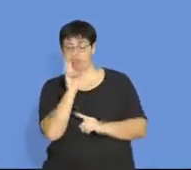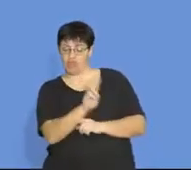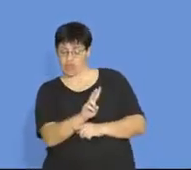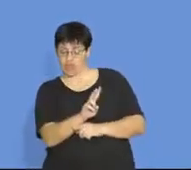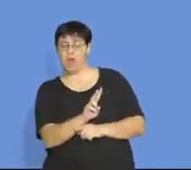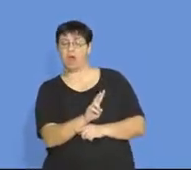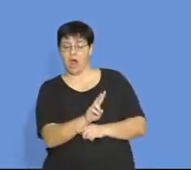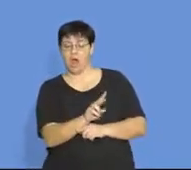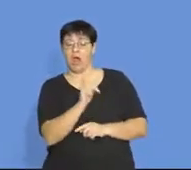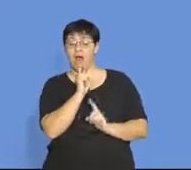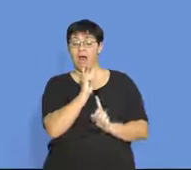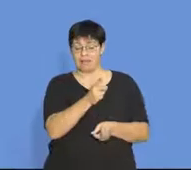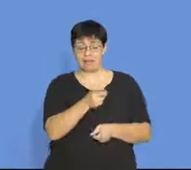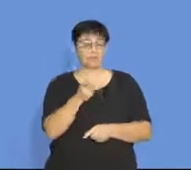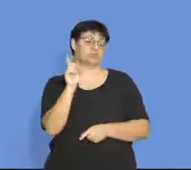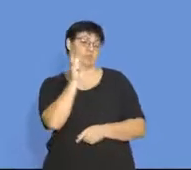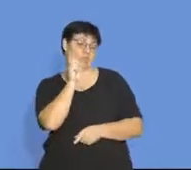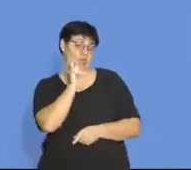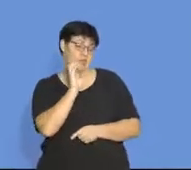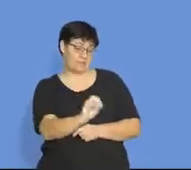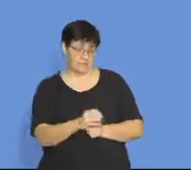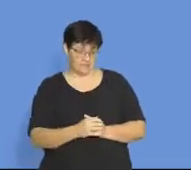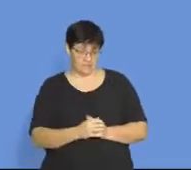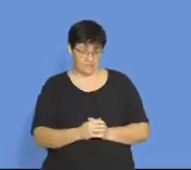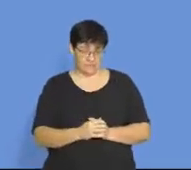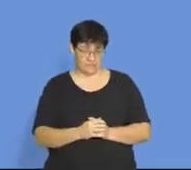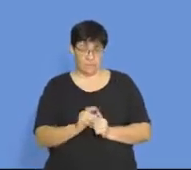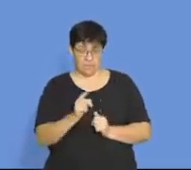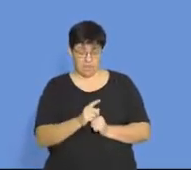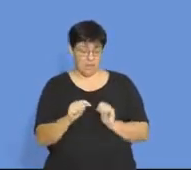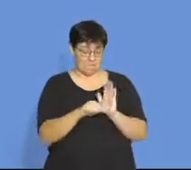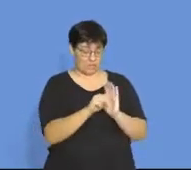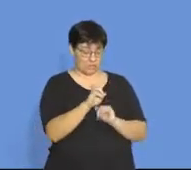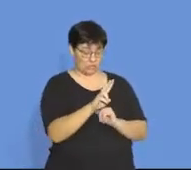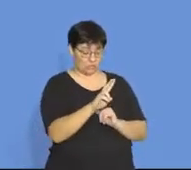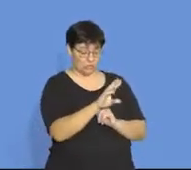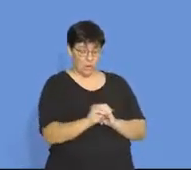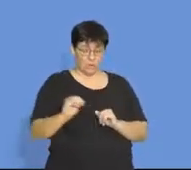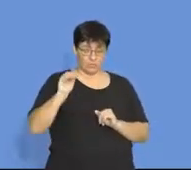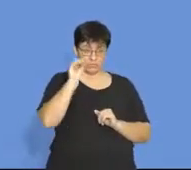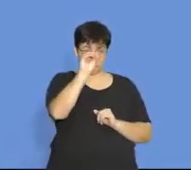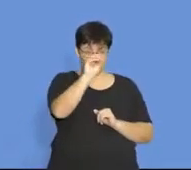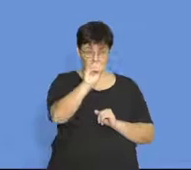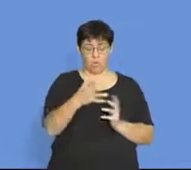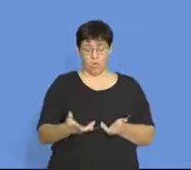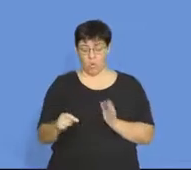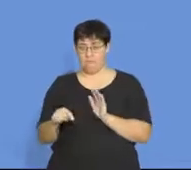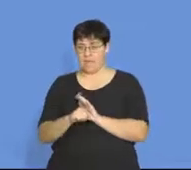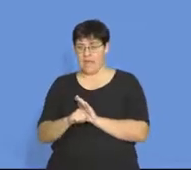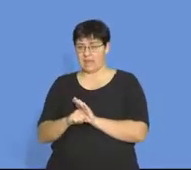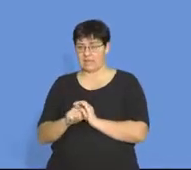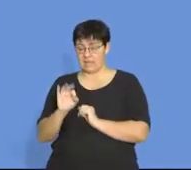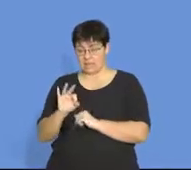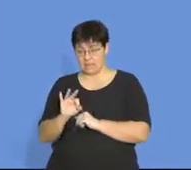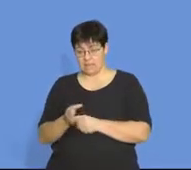your solutions. What I mean by that is you must check if I substitute minus 2 and minus